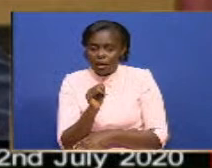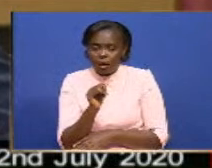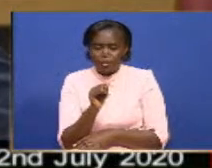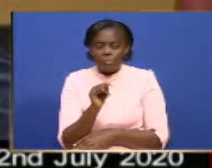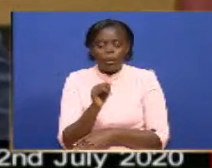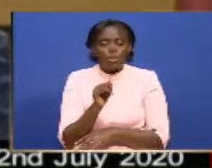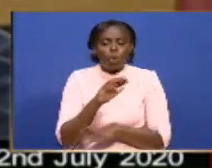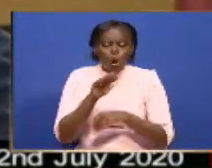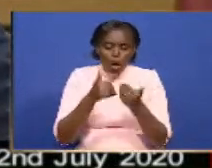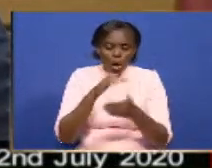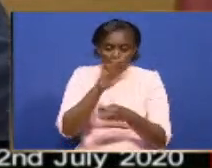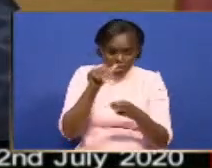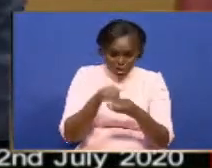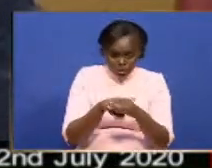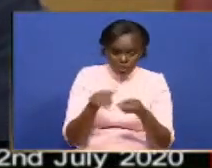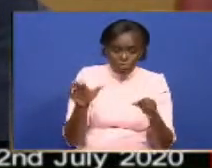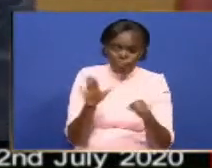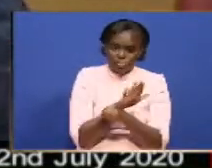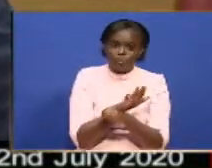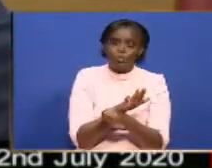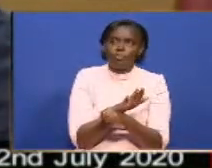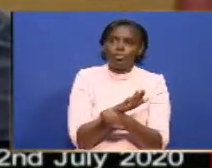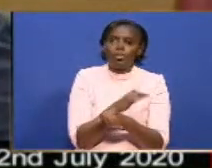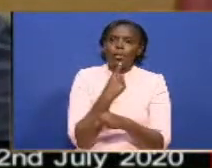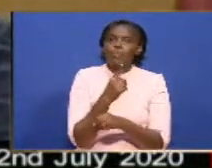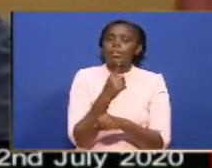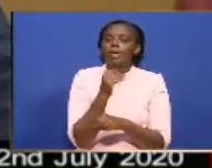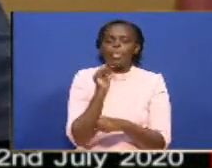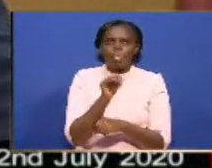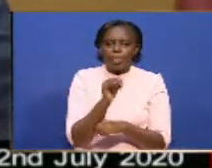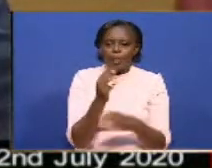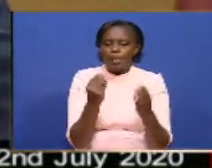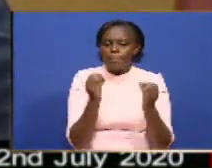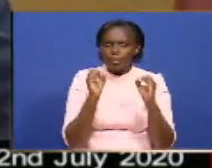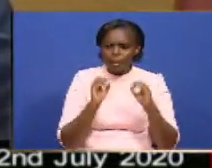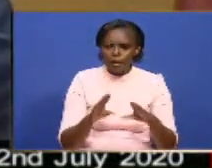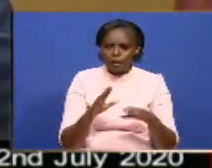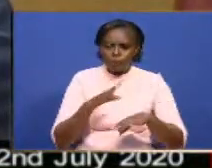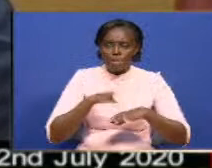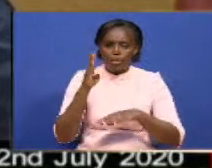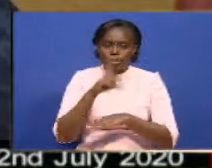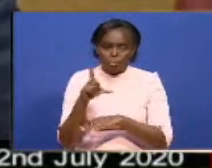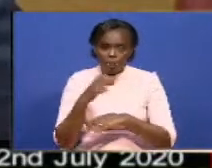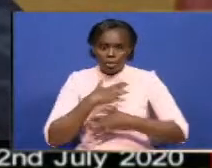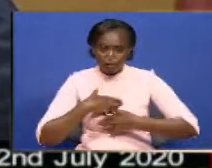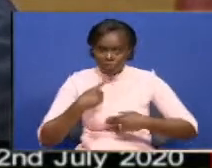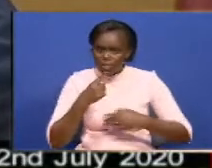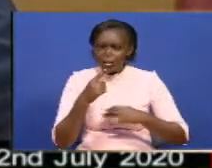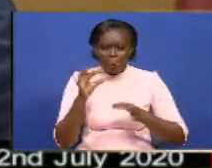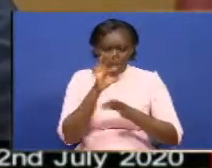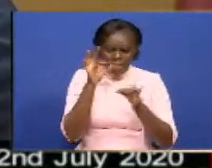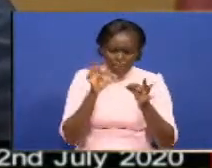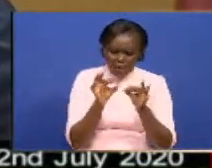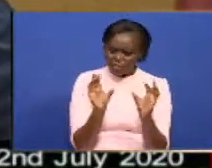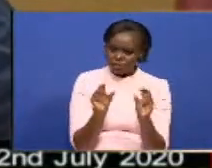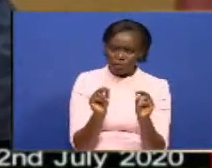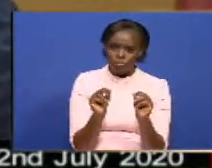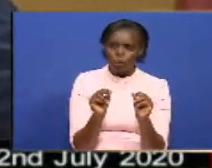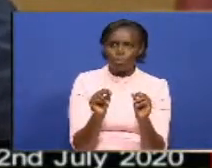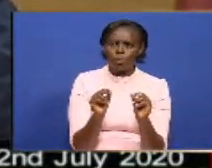behind. But it is not easy, Honorable Speaker, I must confess, it is not easy to get a refugee bill which you can say is perfect,